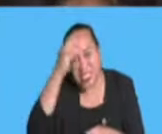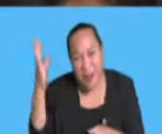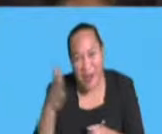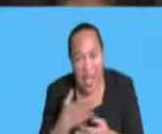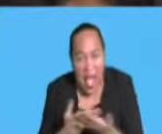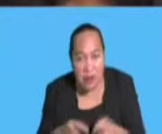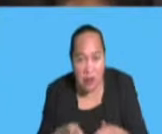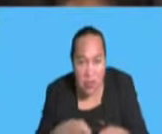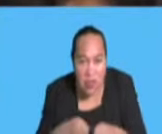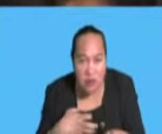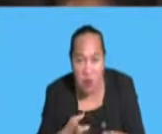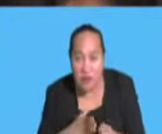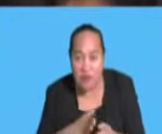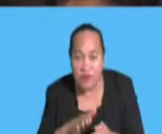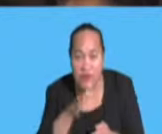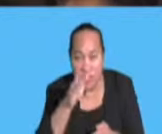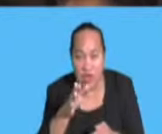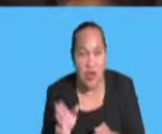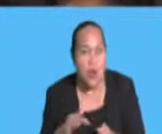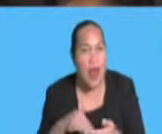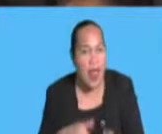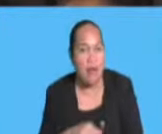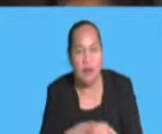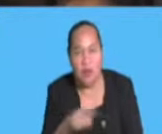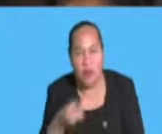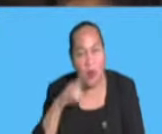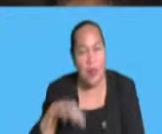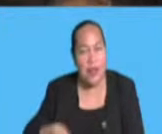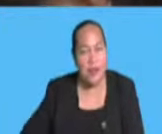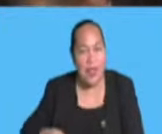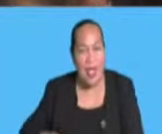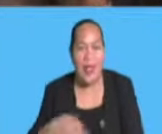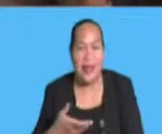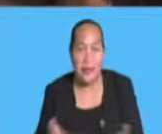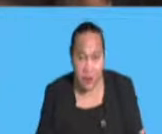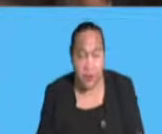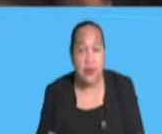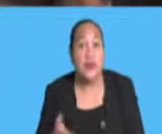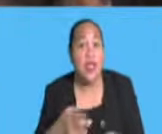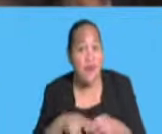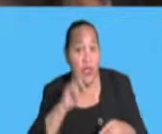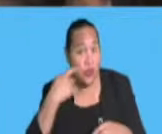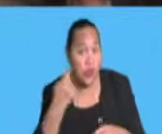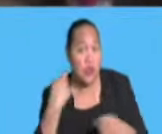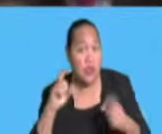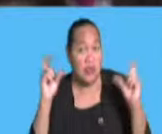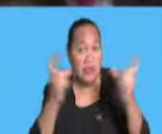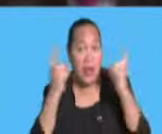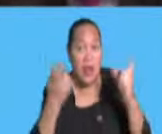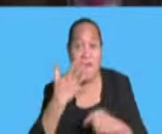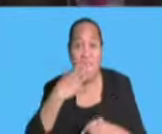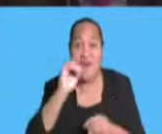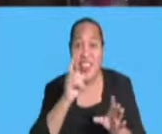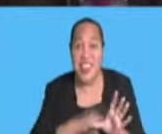greater gains for all Fijians. Mr. Speaker says, as timely and welcome budget allocation, Fiji will be celebrating 50 years of